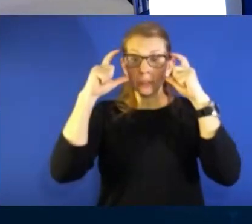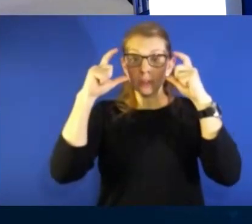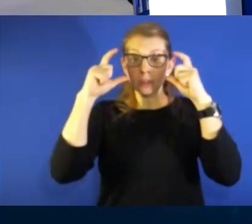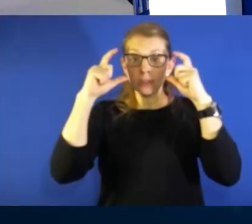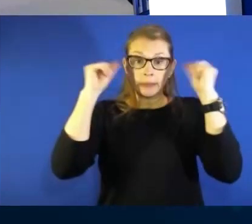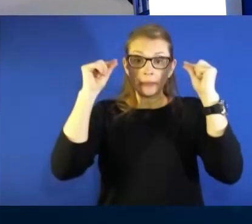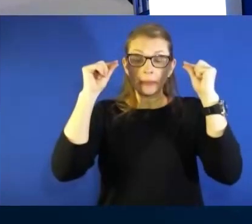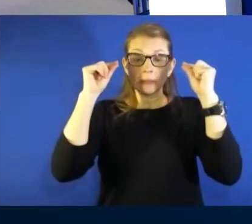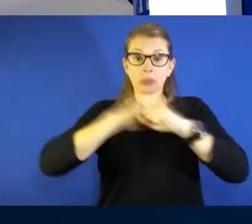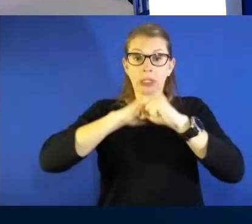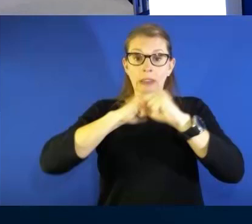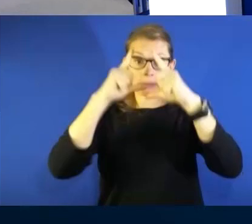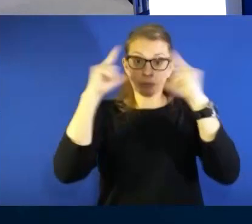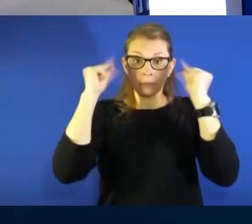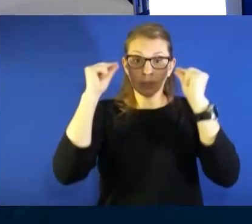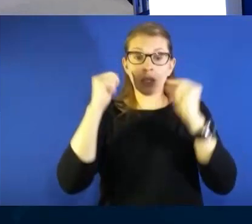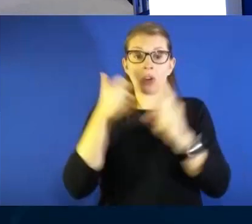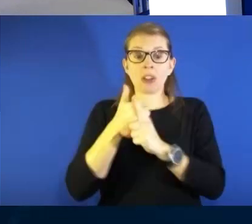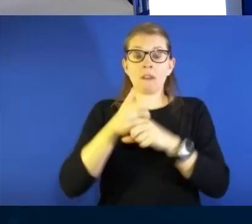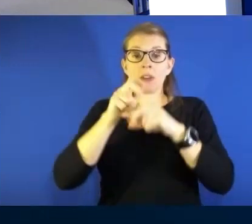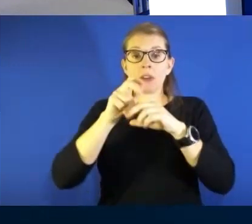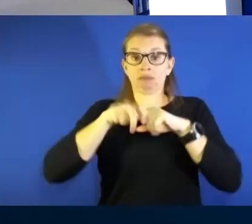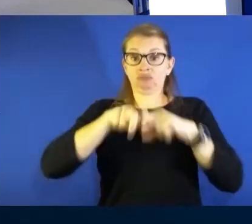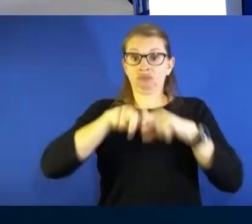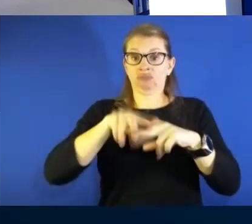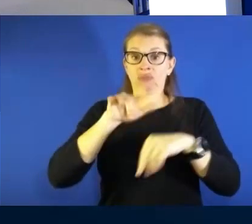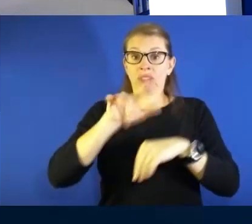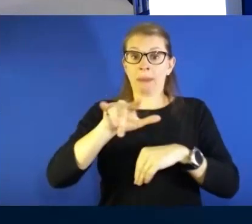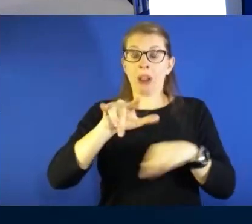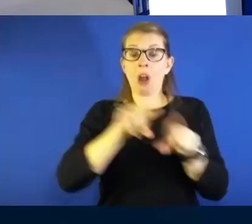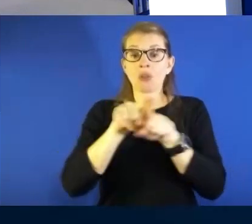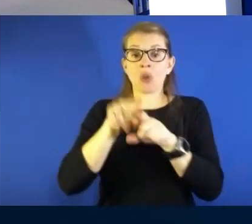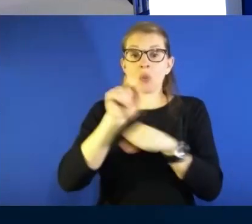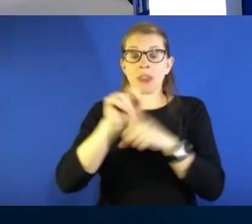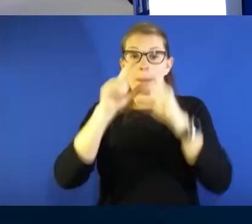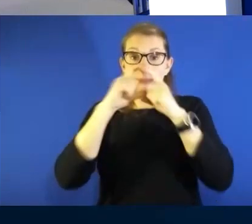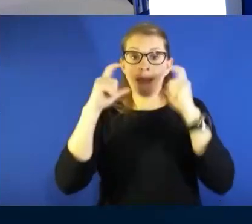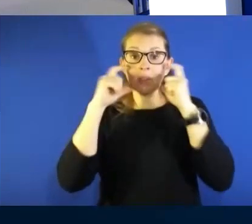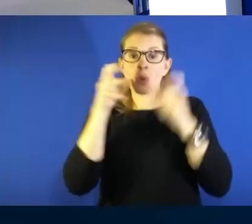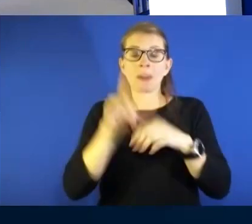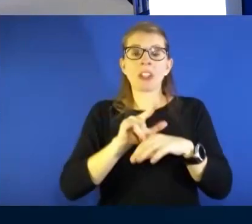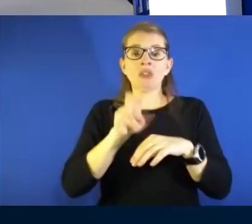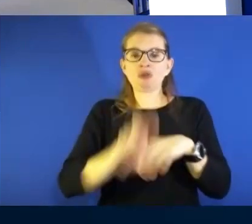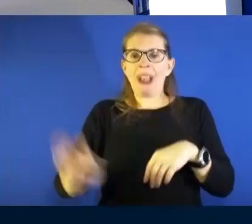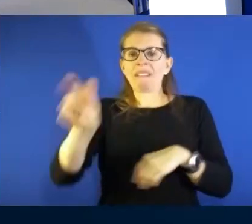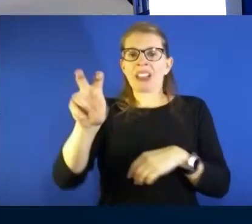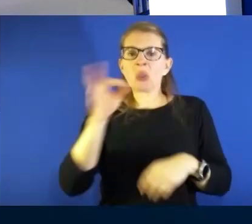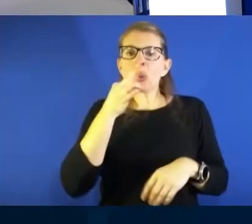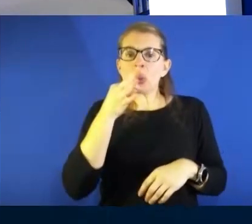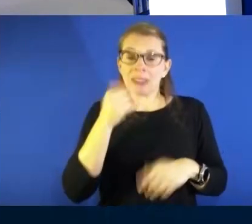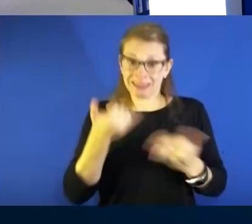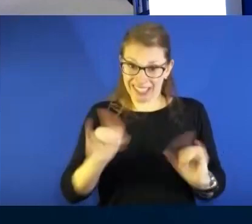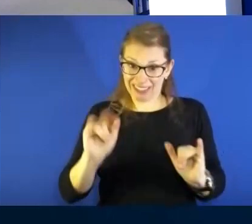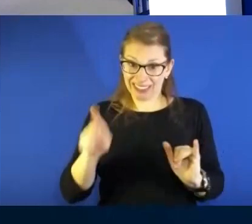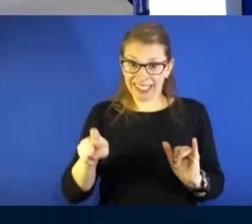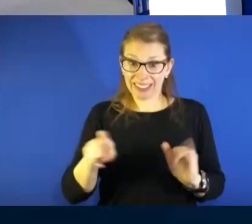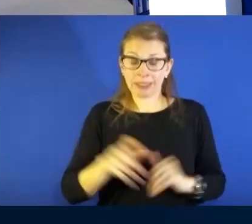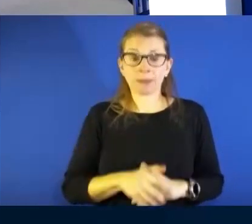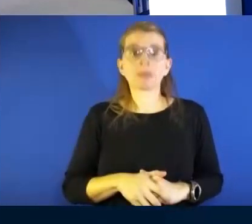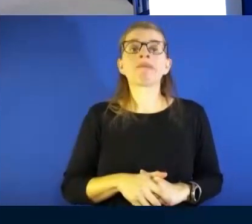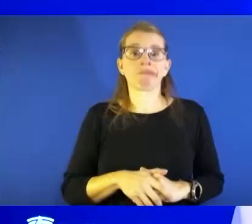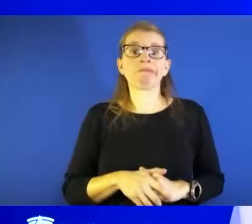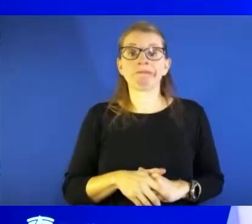eyewear, when she's on an airplane, along with the mask? She's going to be traveling soon. Is that still necessary, you think? I would definitely say